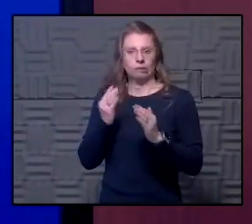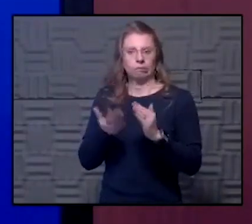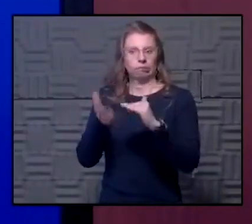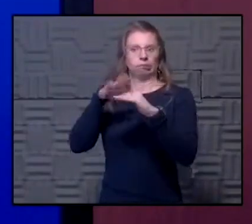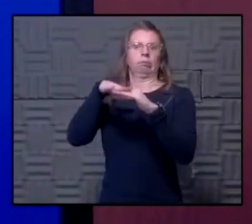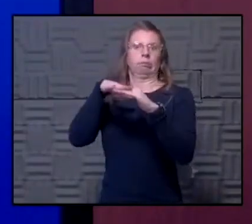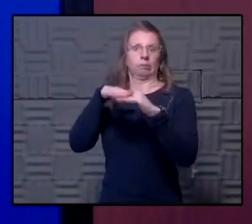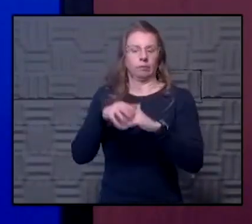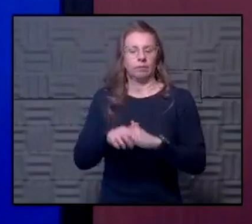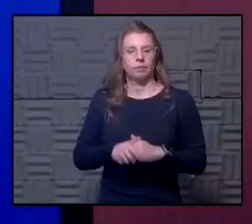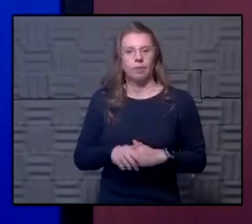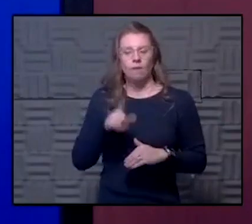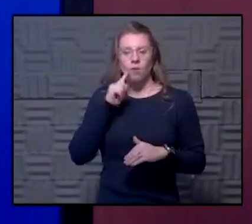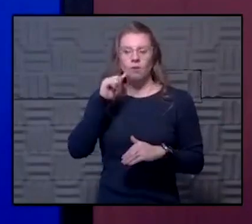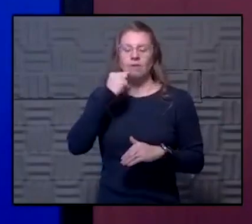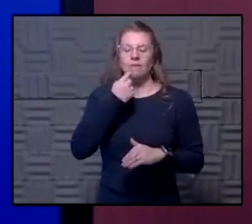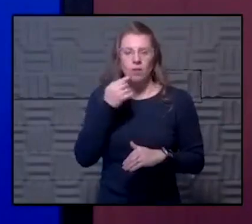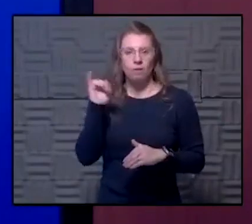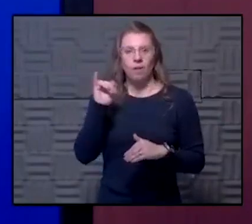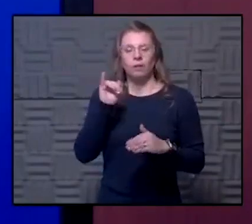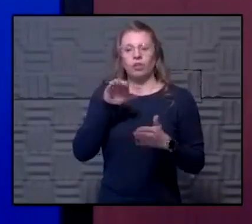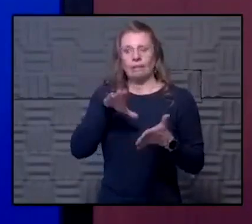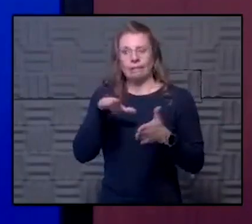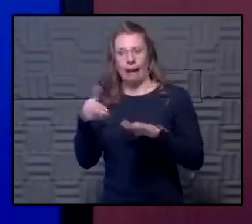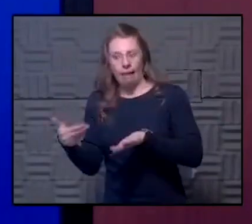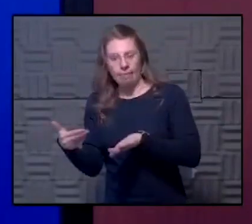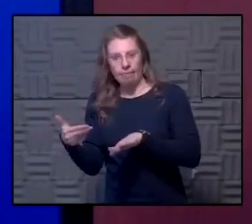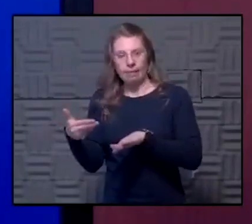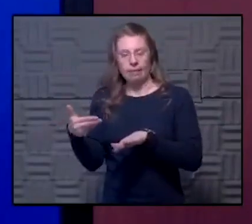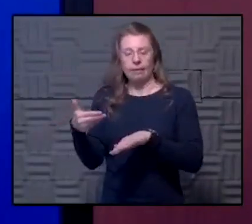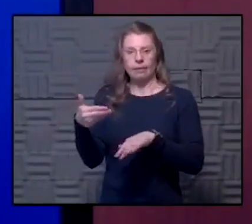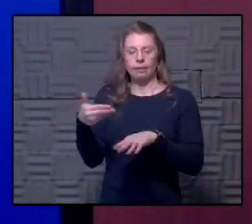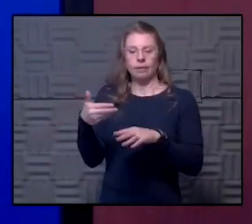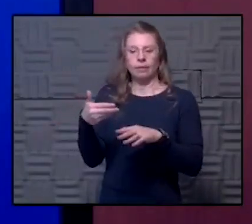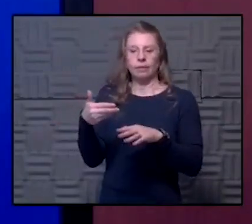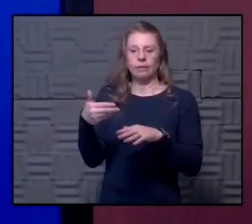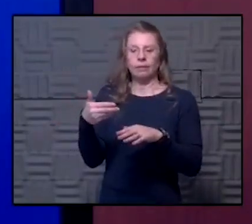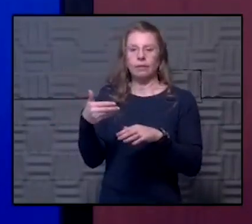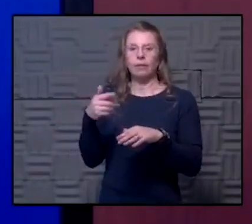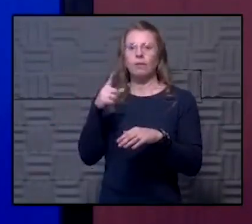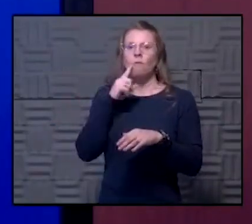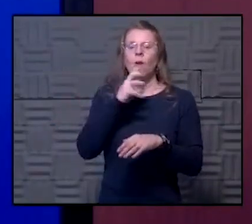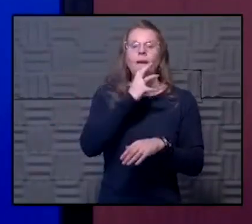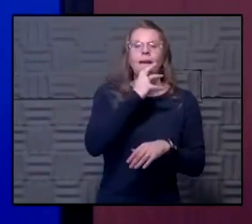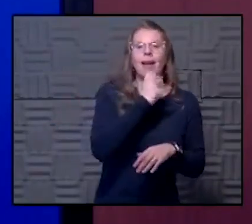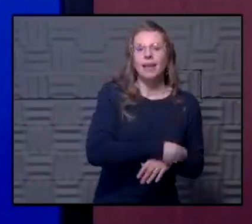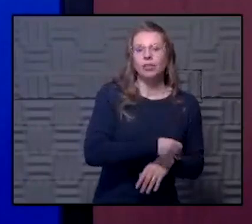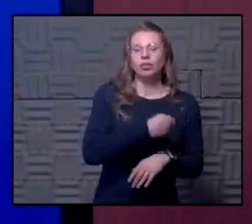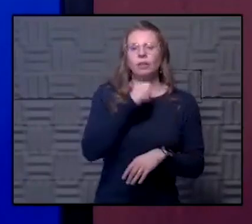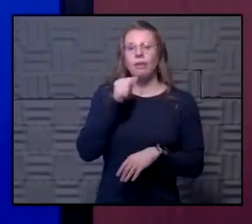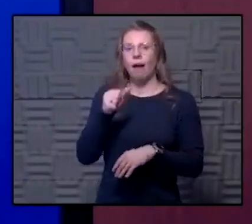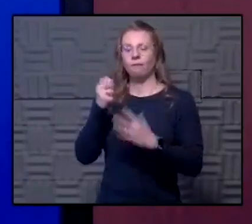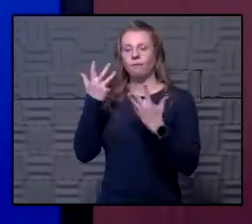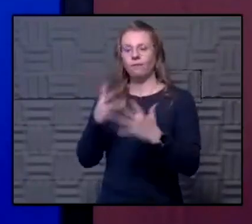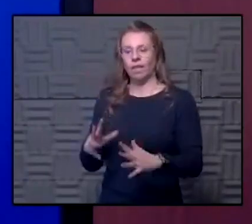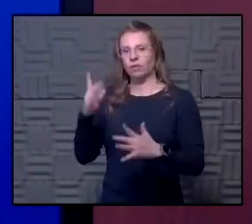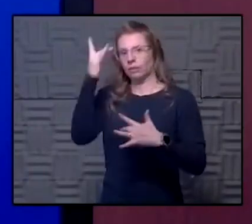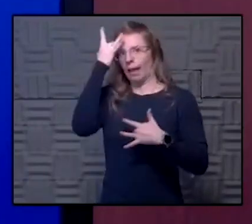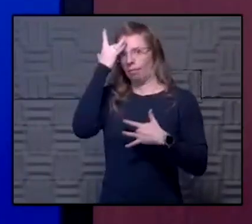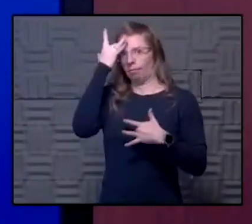for severe infection and death is really the highest by far for age, not for comorbid conditions. And